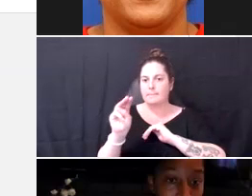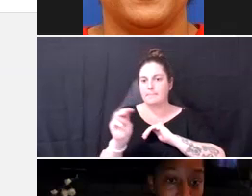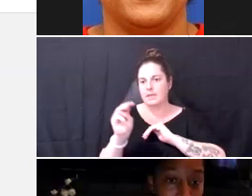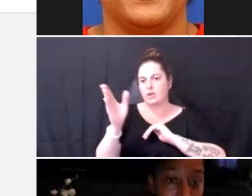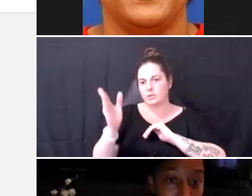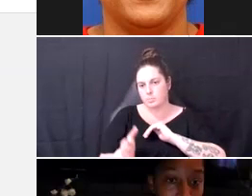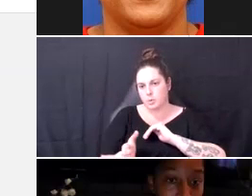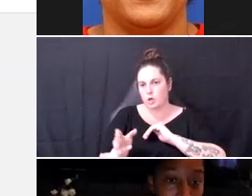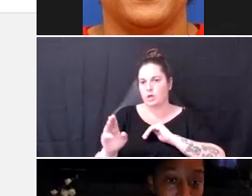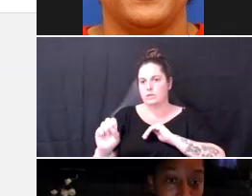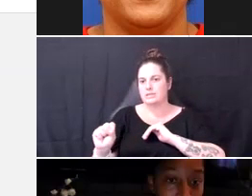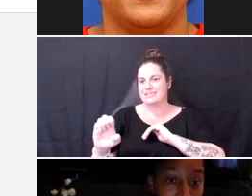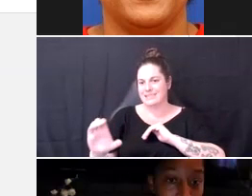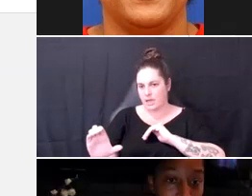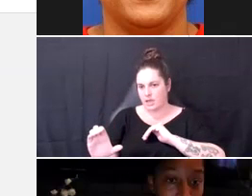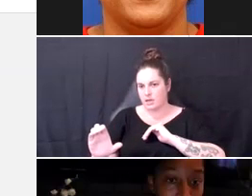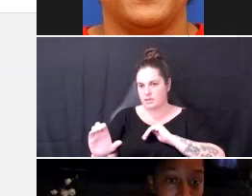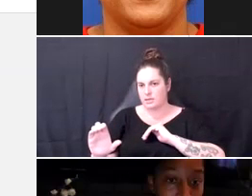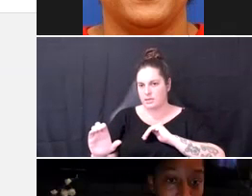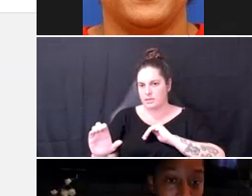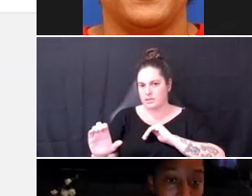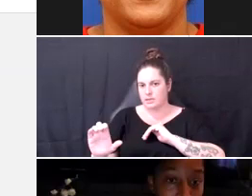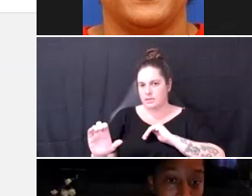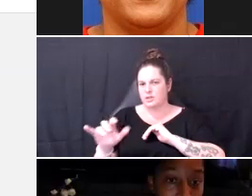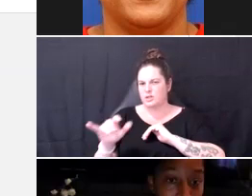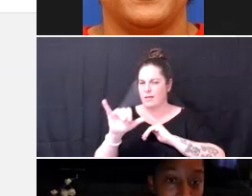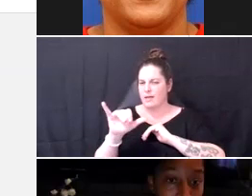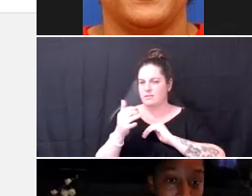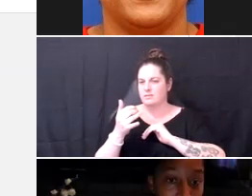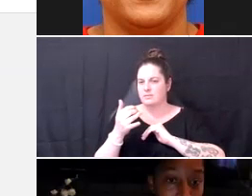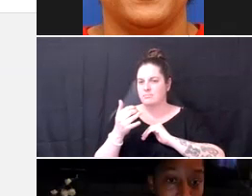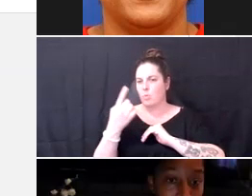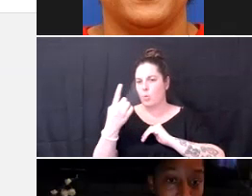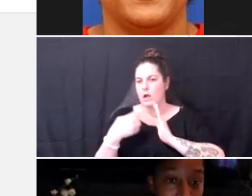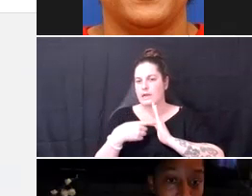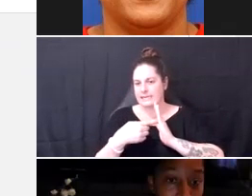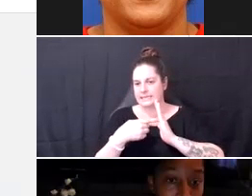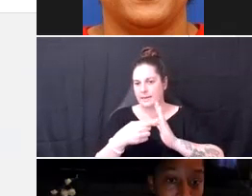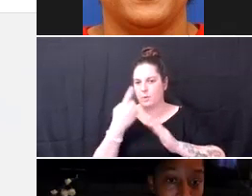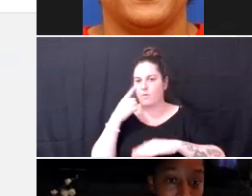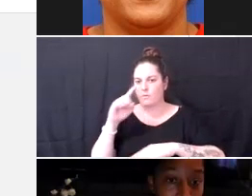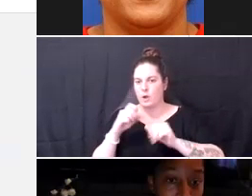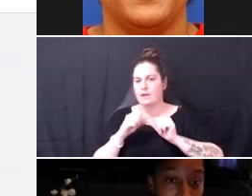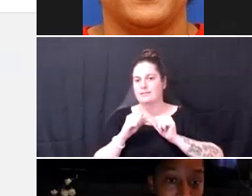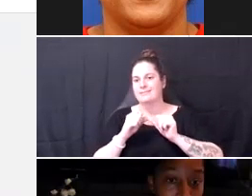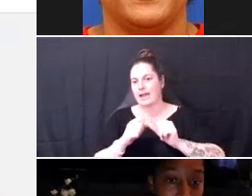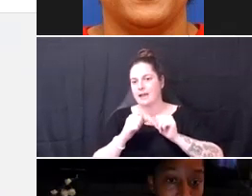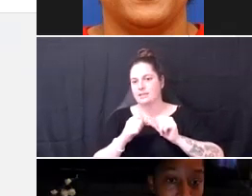So that's one relevant example for constant acceleration.